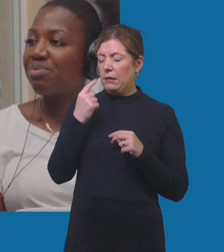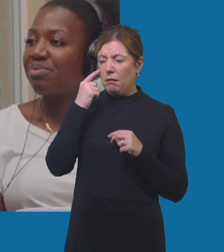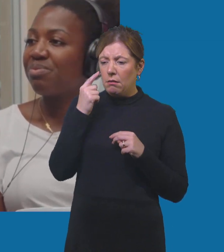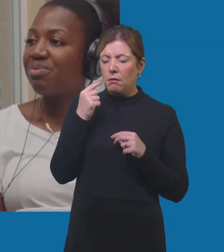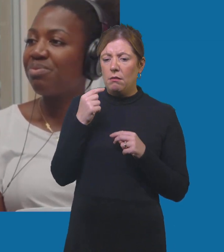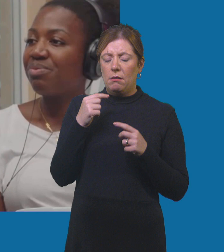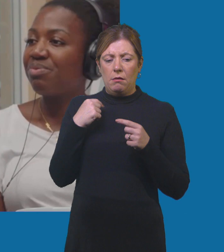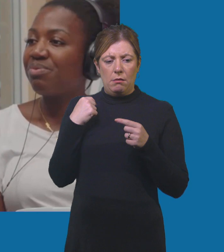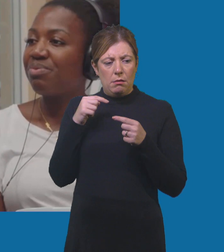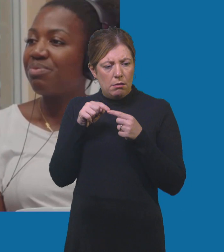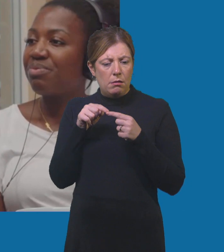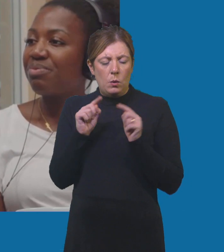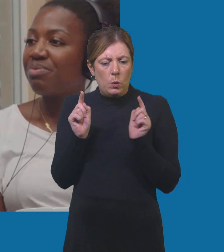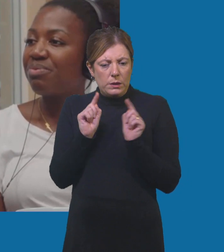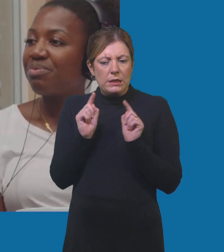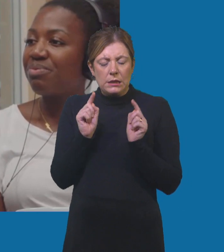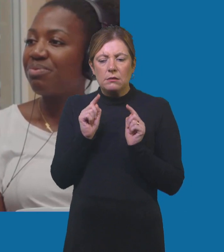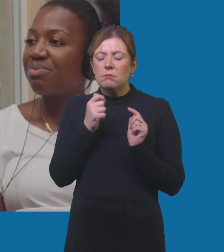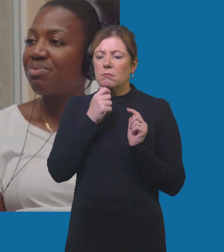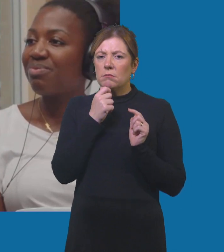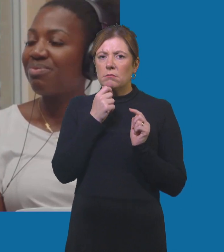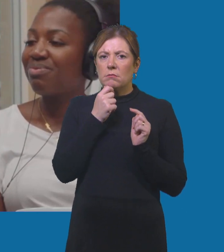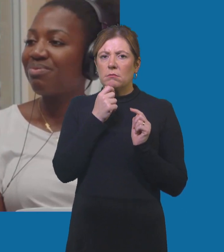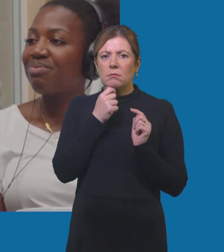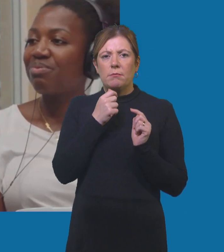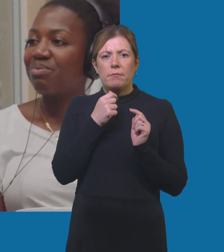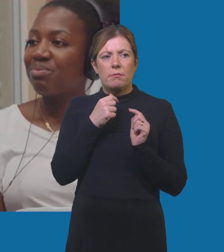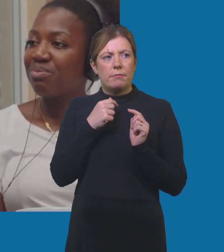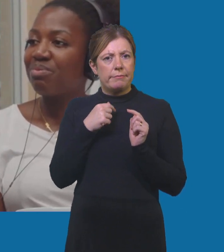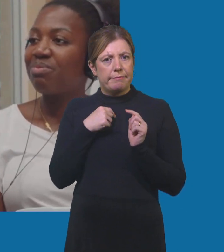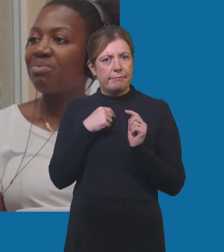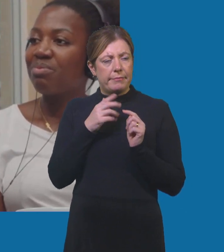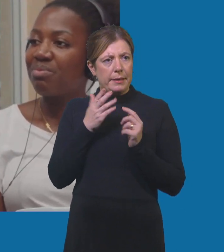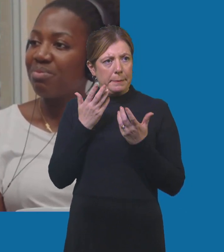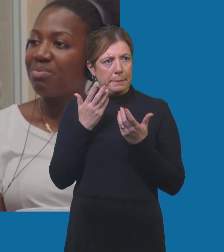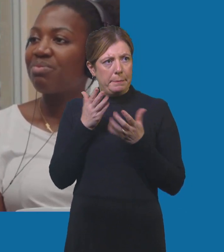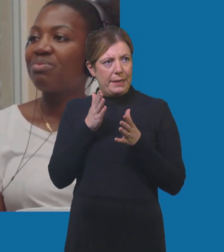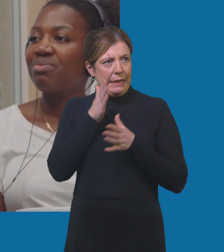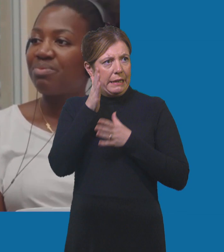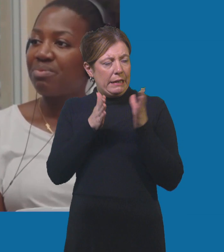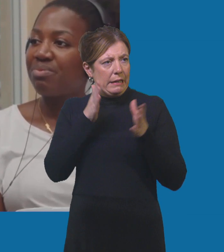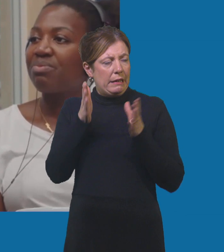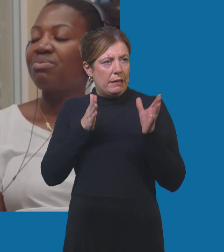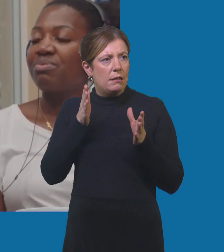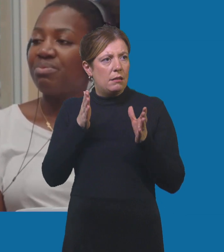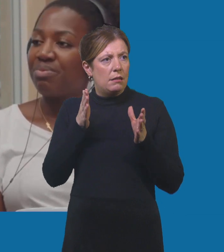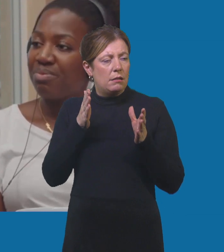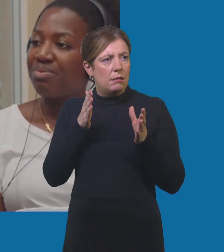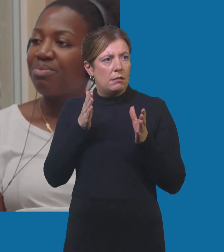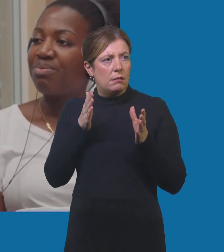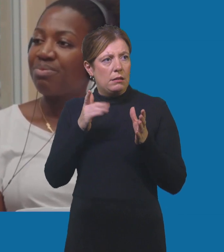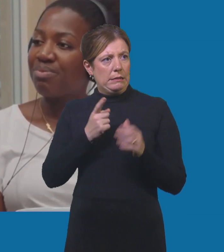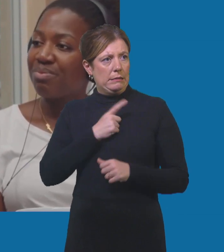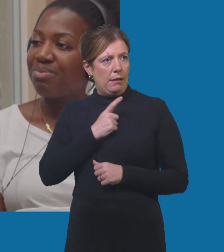just chilling out later. And I'll sit there and think, how could I do this if I had to rely on someone else